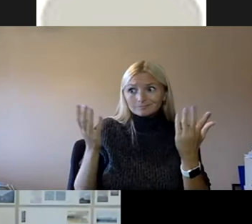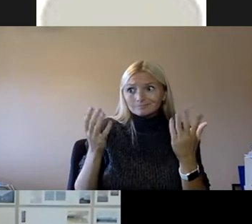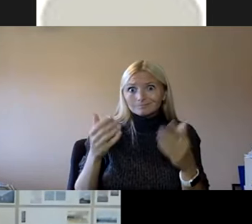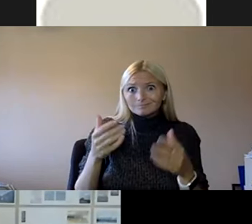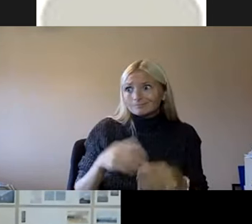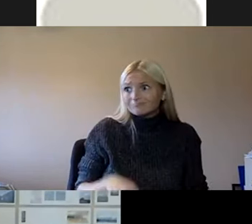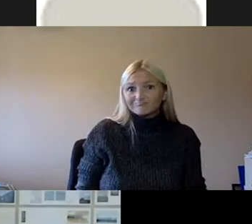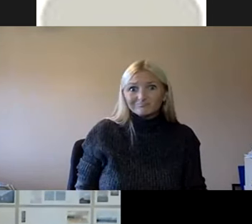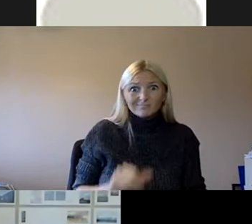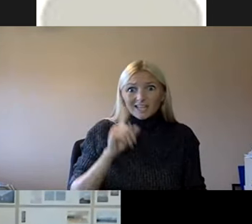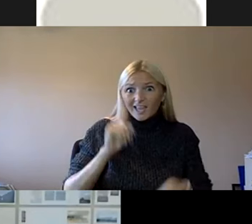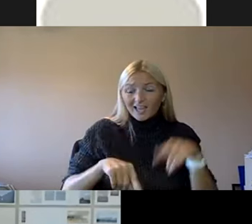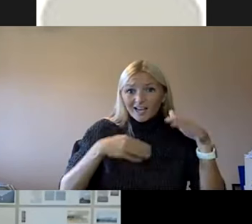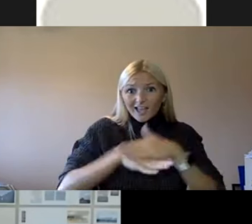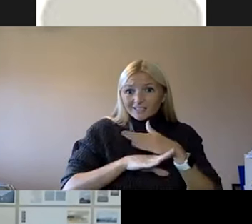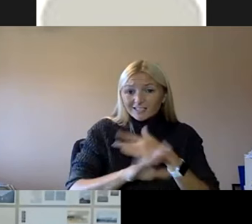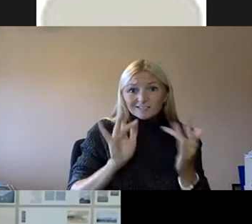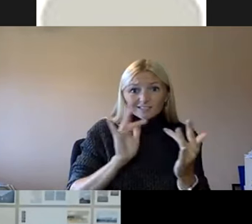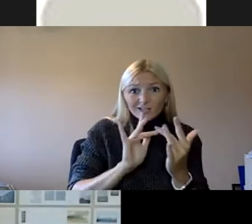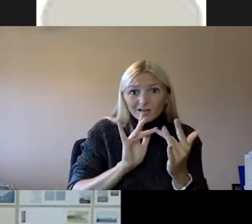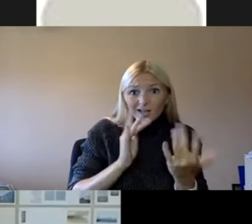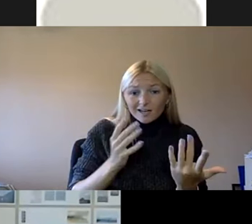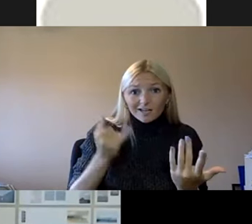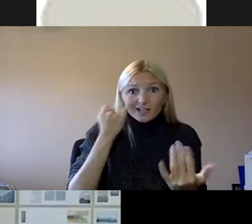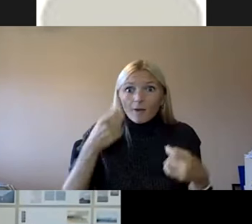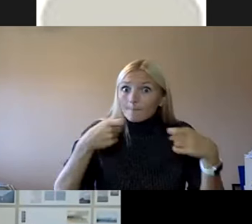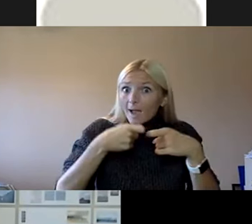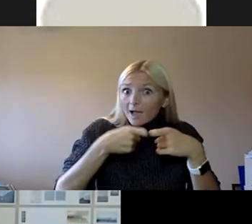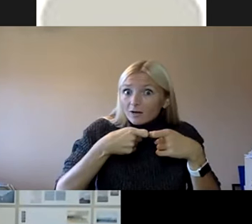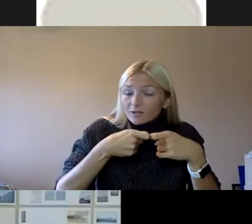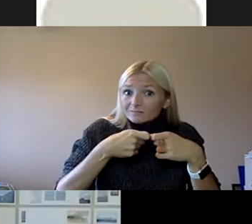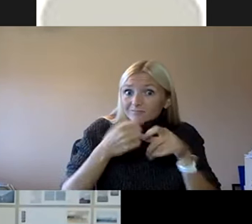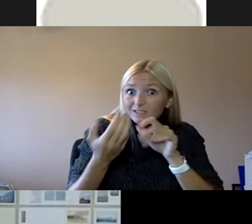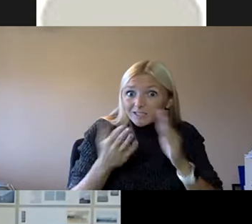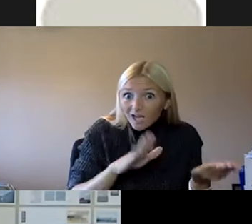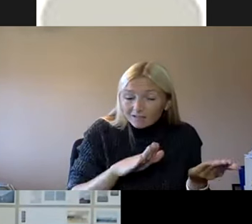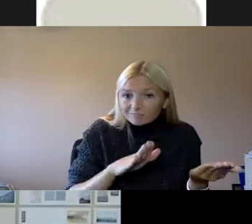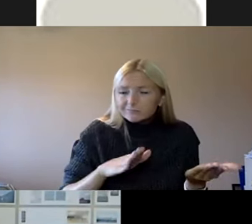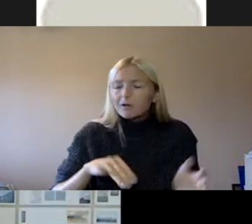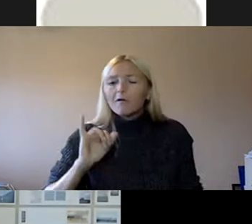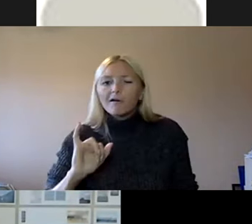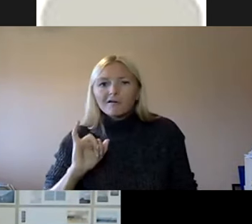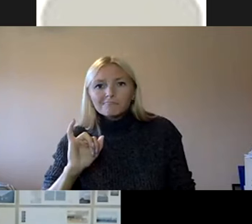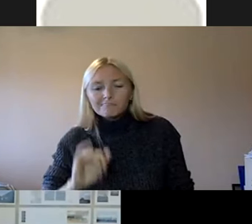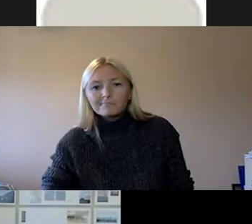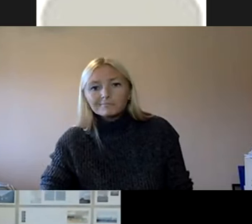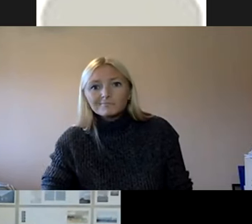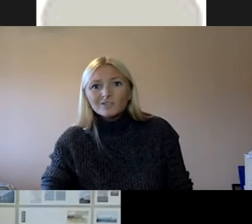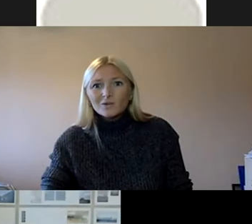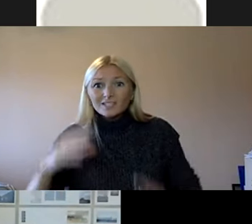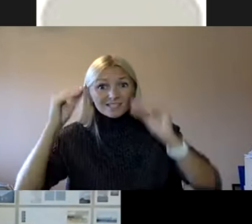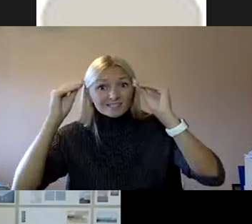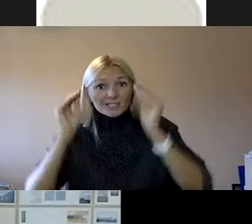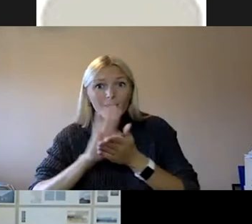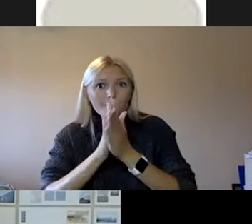at hand because of battery life. So teaching all of a sudden became something